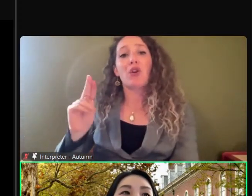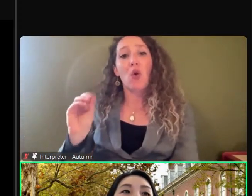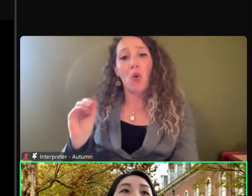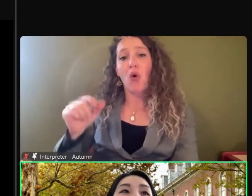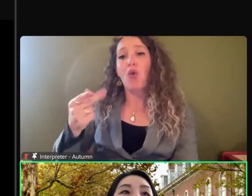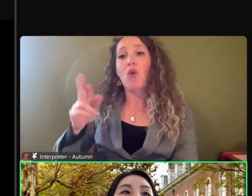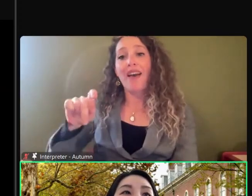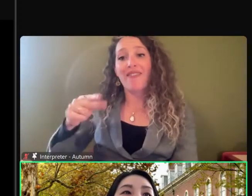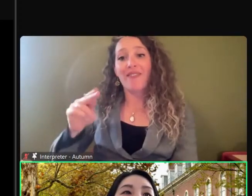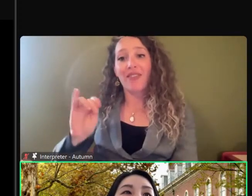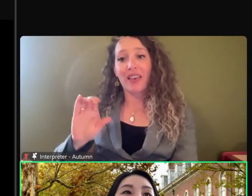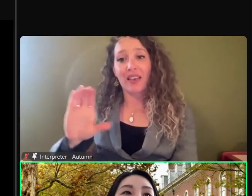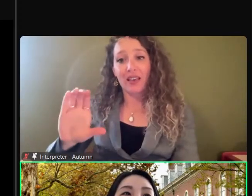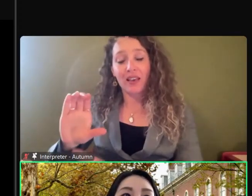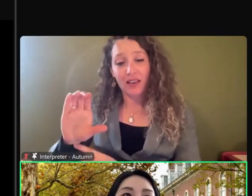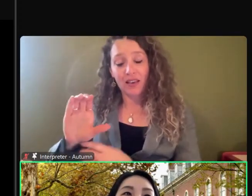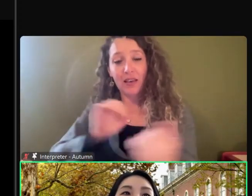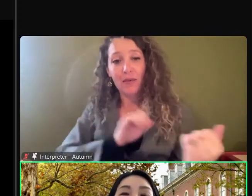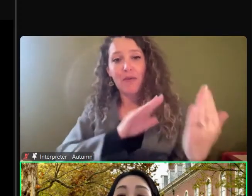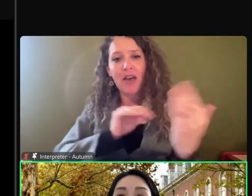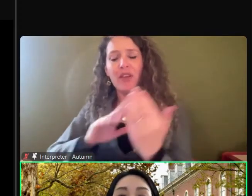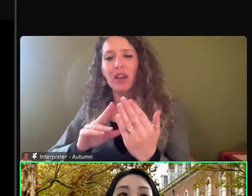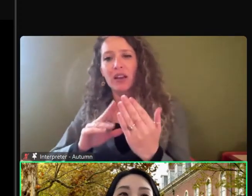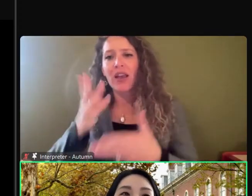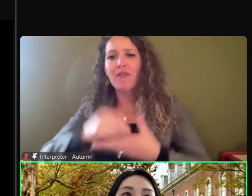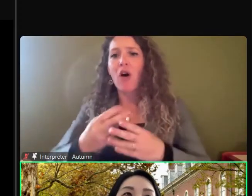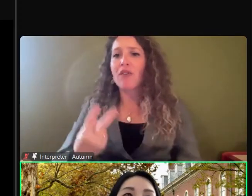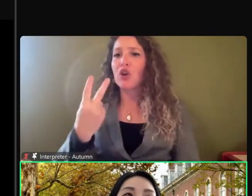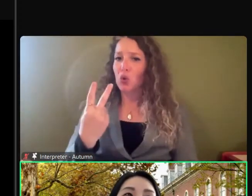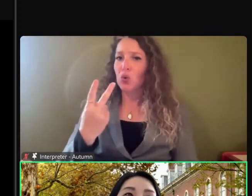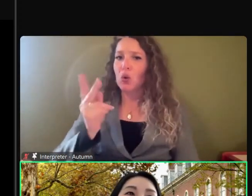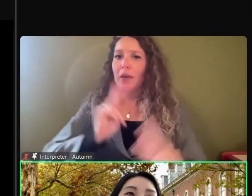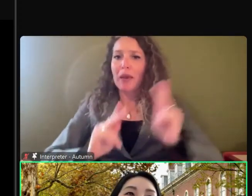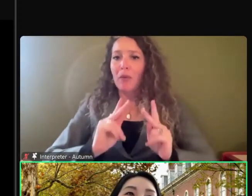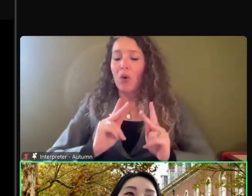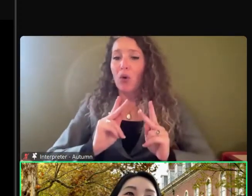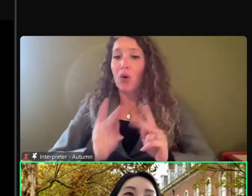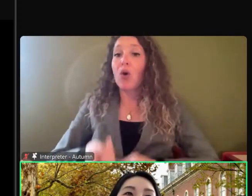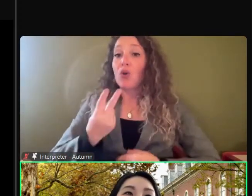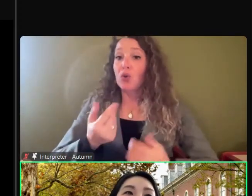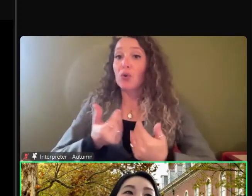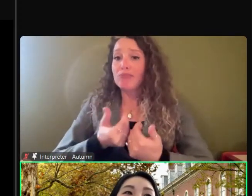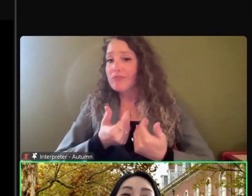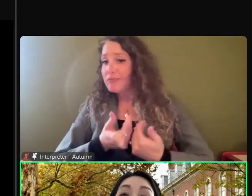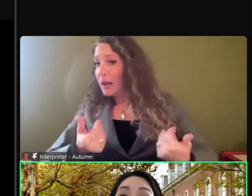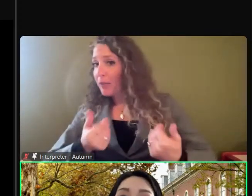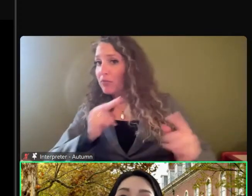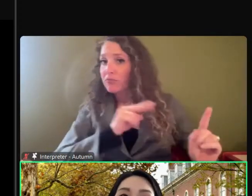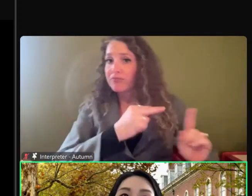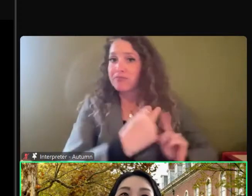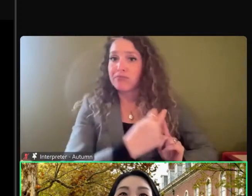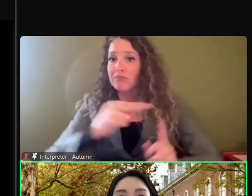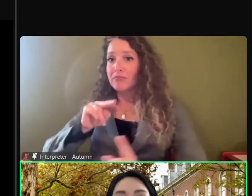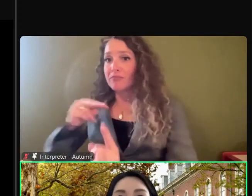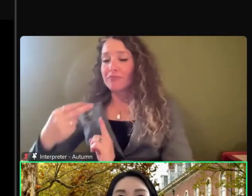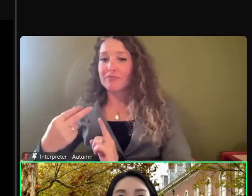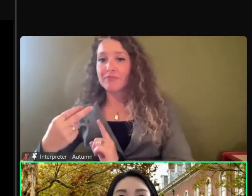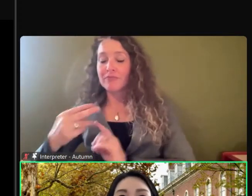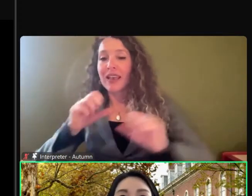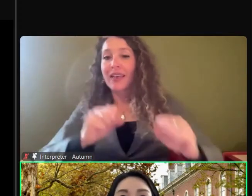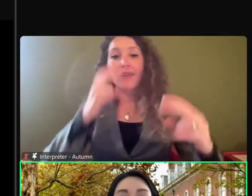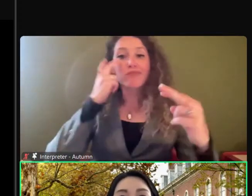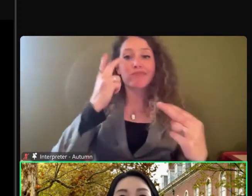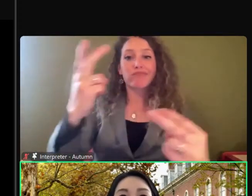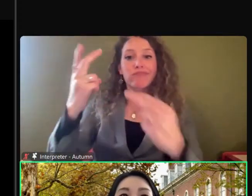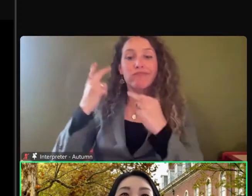involving two people, often from different positionalities, jointly reflecting on their lived